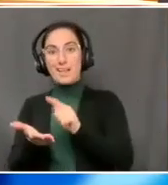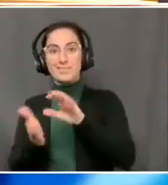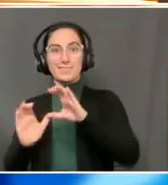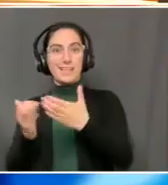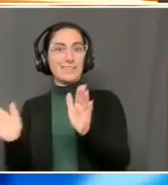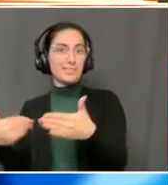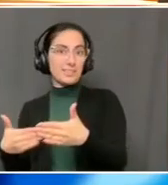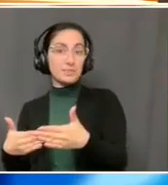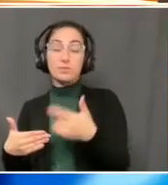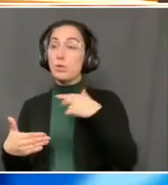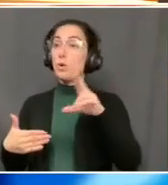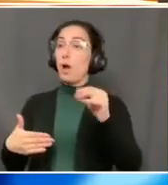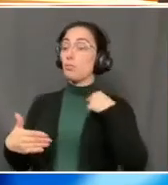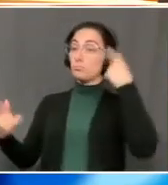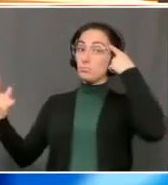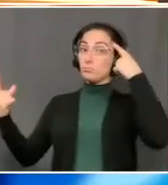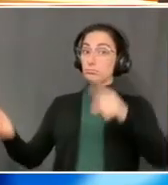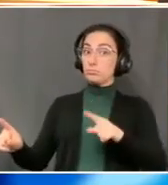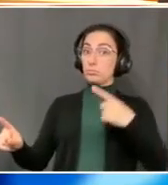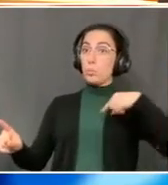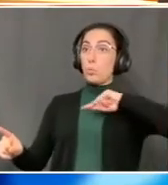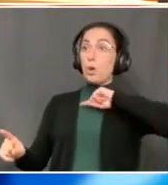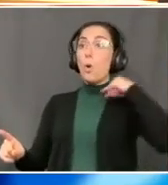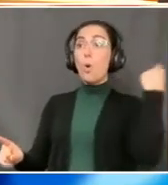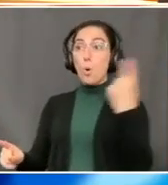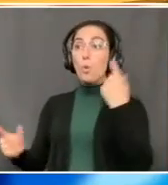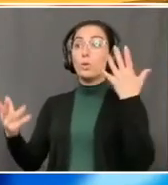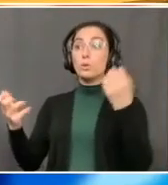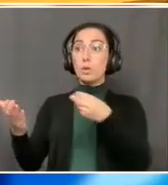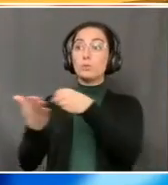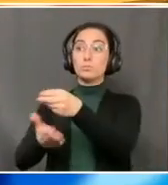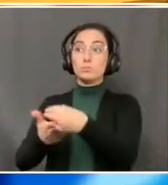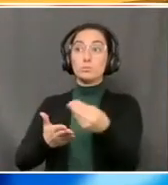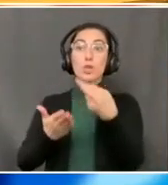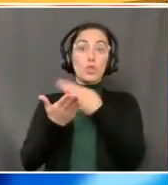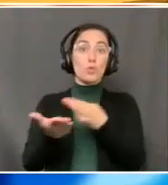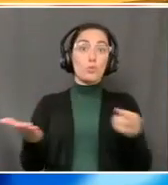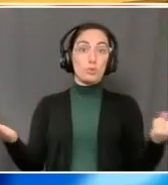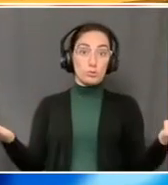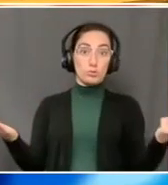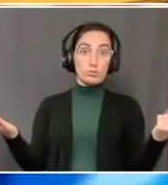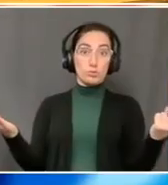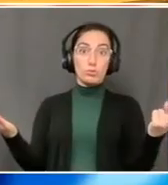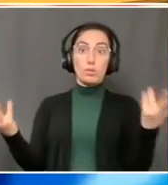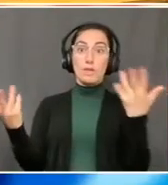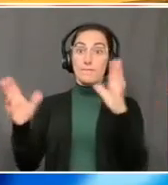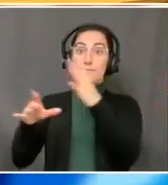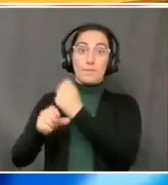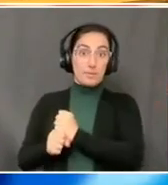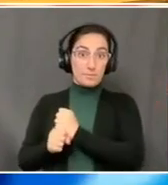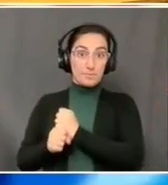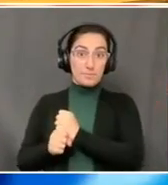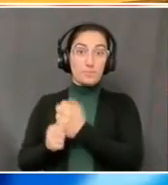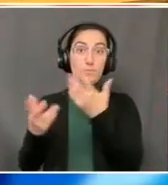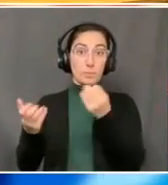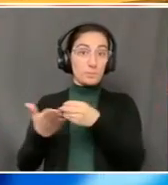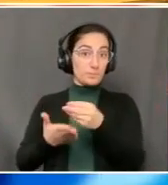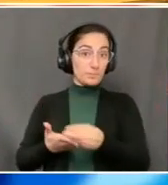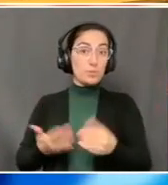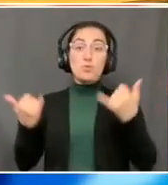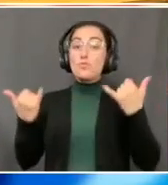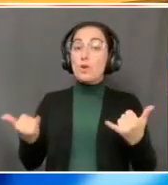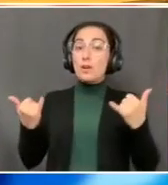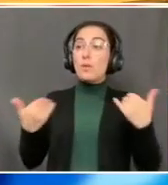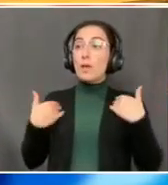that we always venture to spend the resources in the year that they're generated. Right now, we're spending more